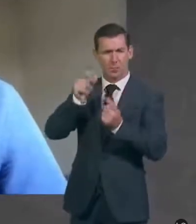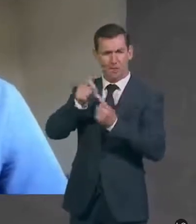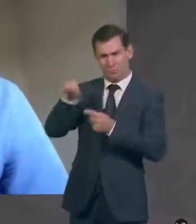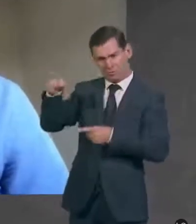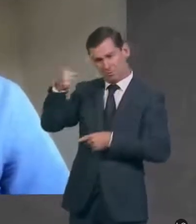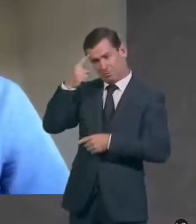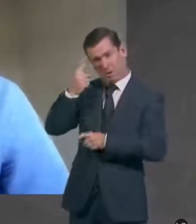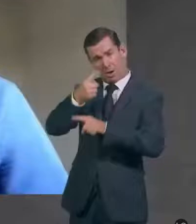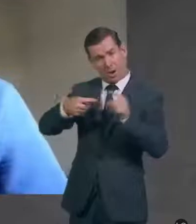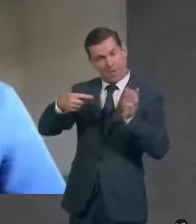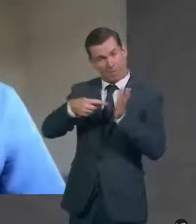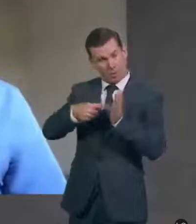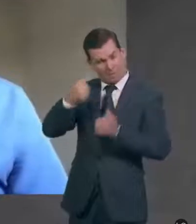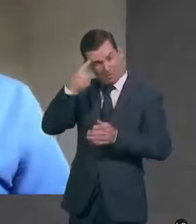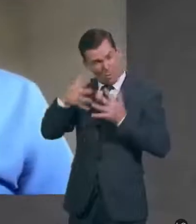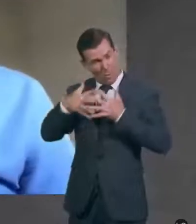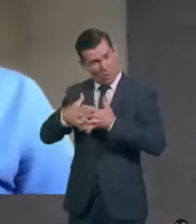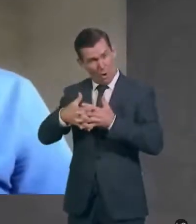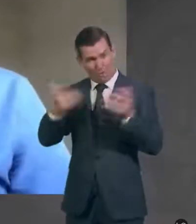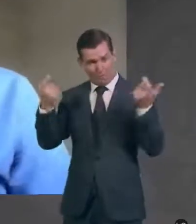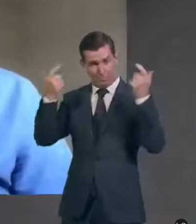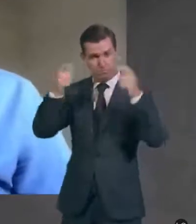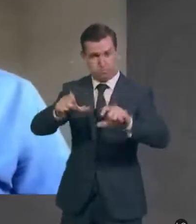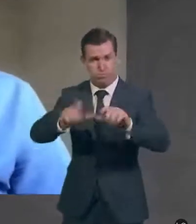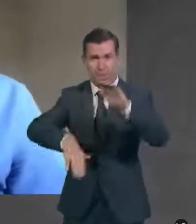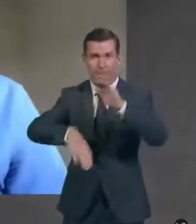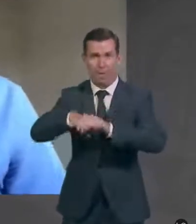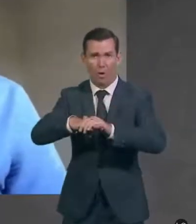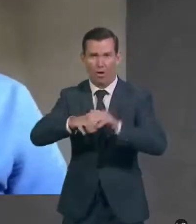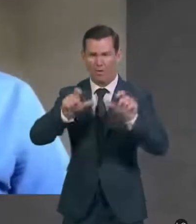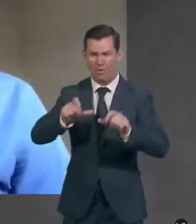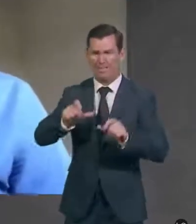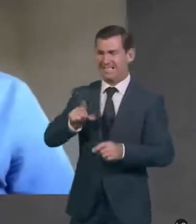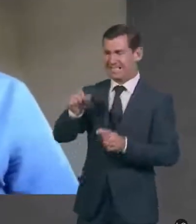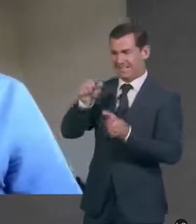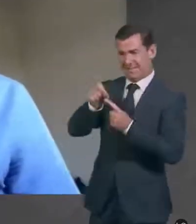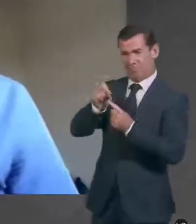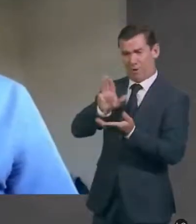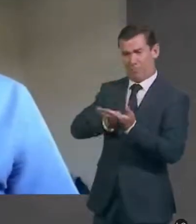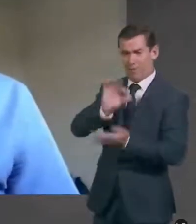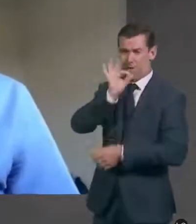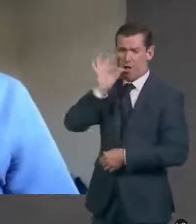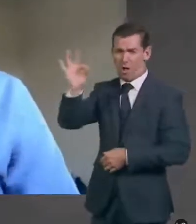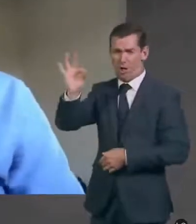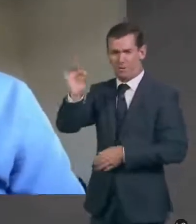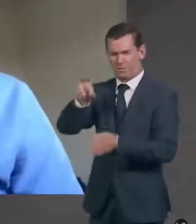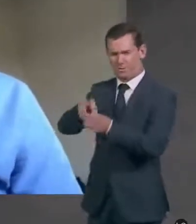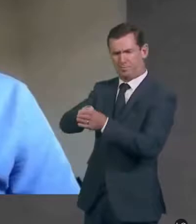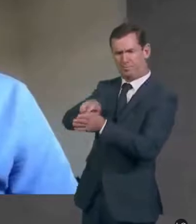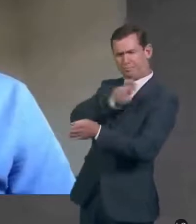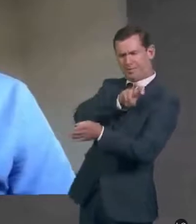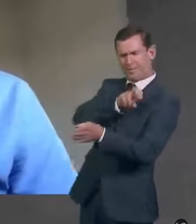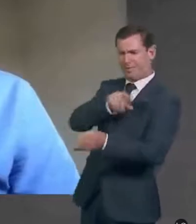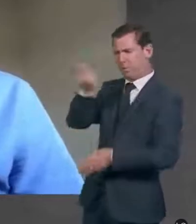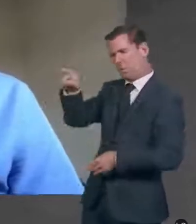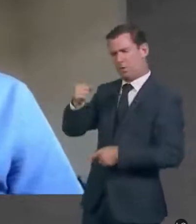about Brexit, I'm afraid. Yes. You've left your door slightly ajar today by telling the EU you'll